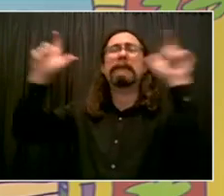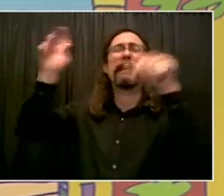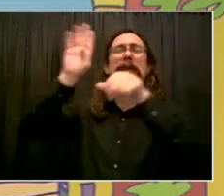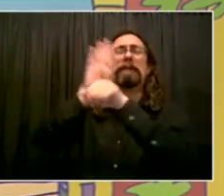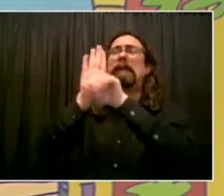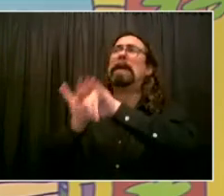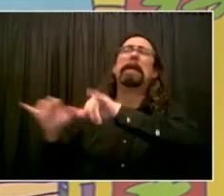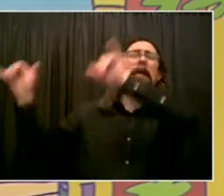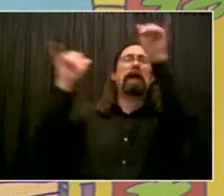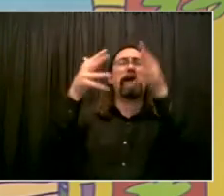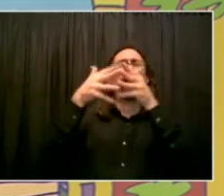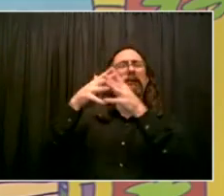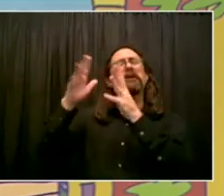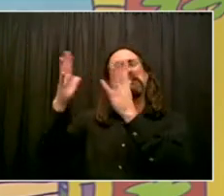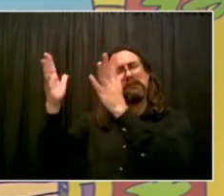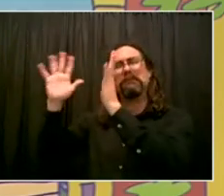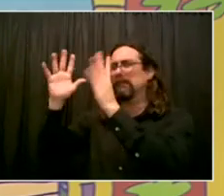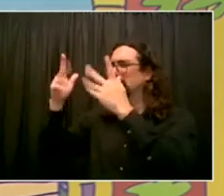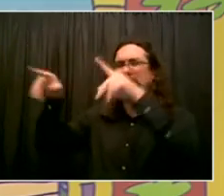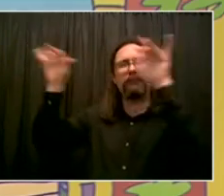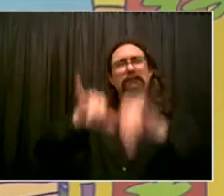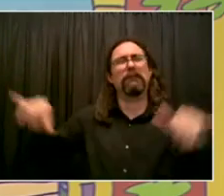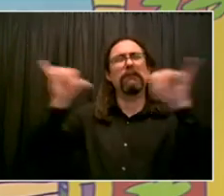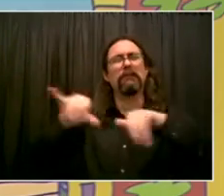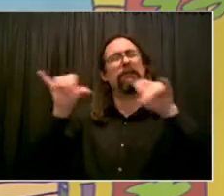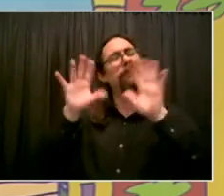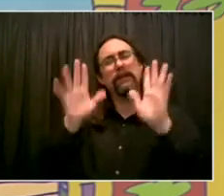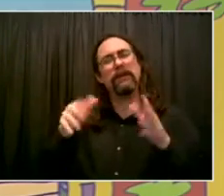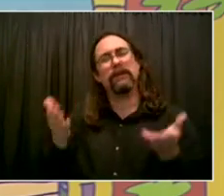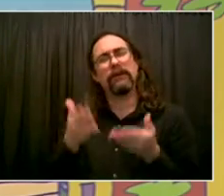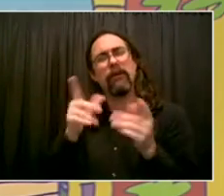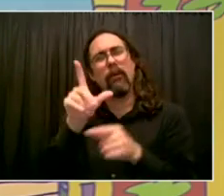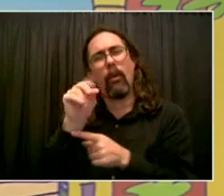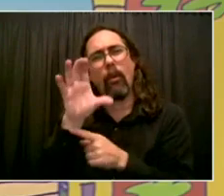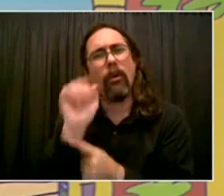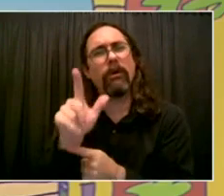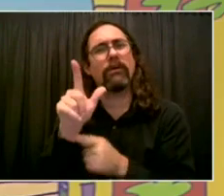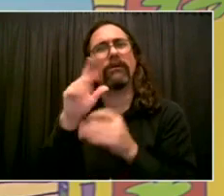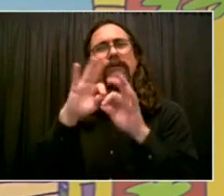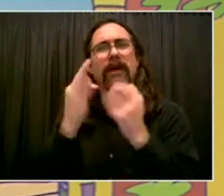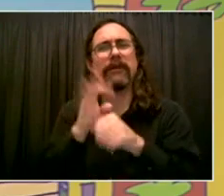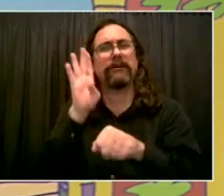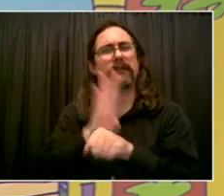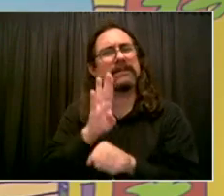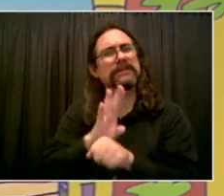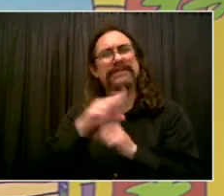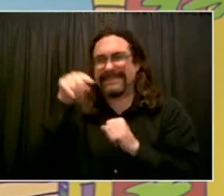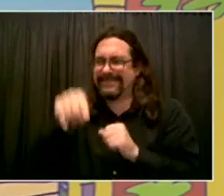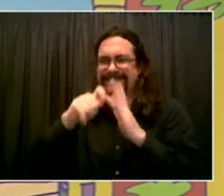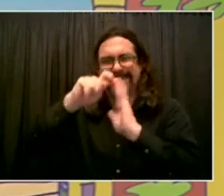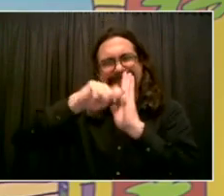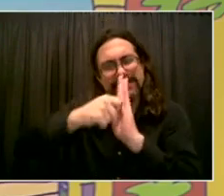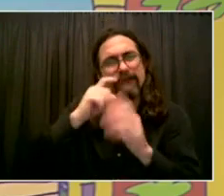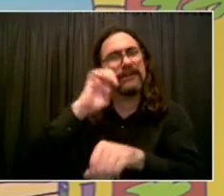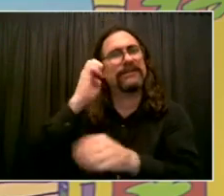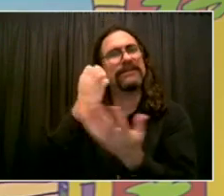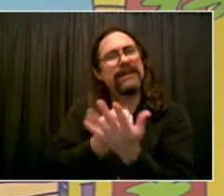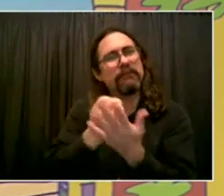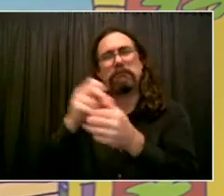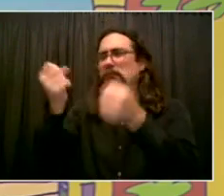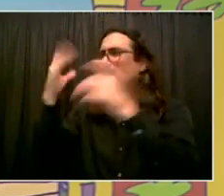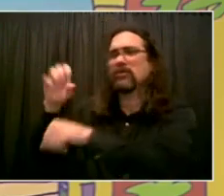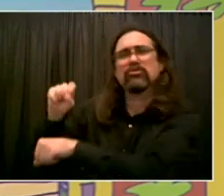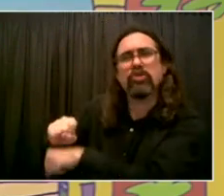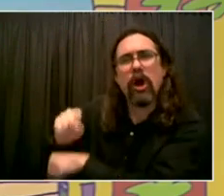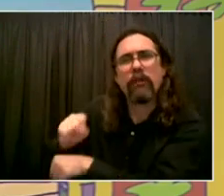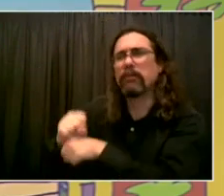as possible, shop local, put that money into small businesses, help them survive. It makes a huge difference. So